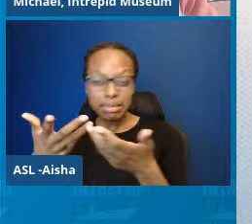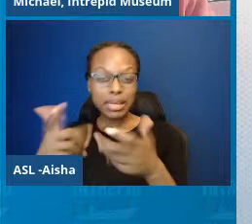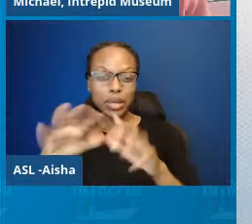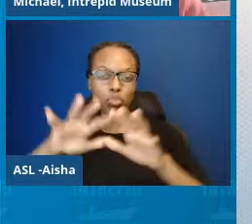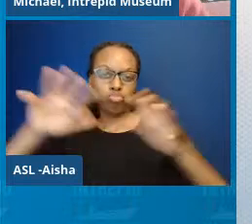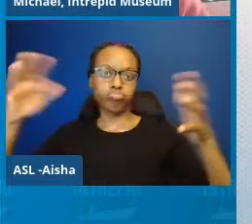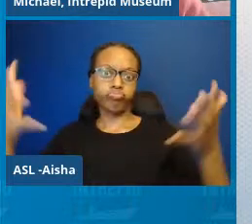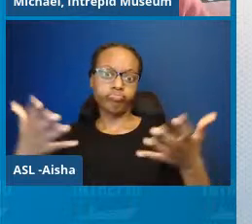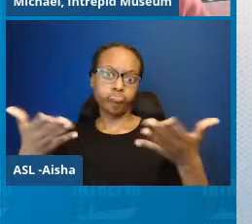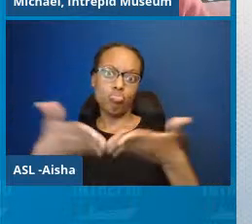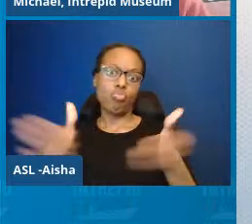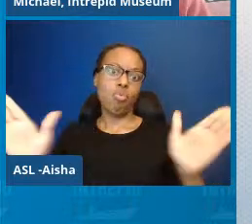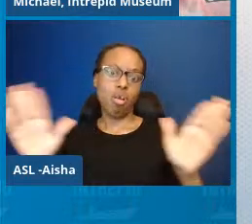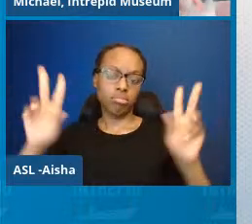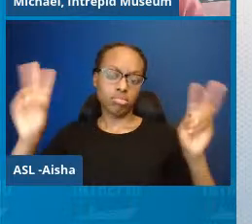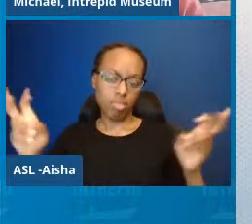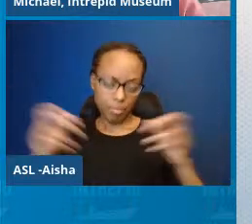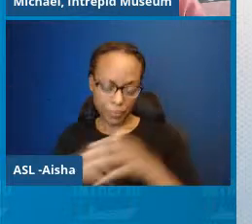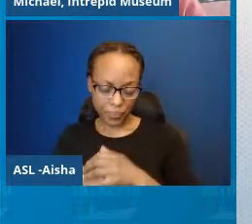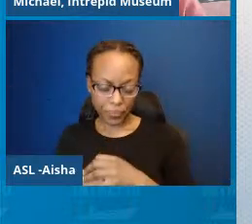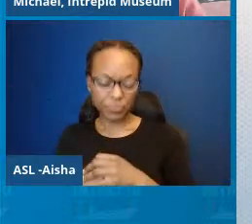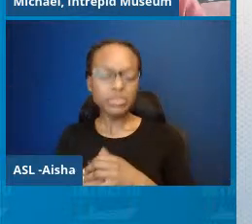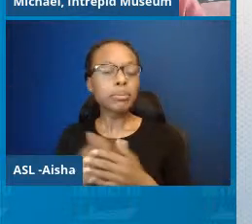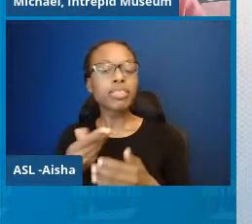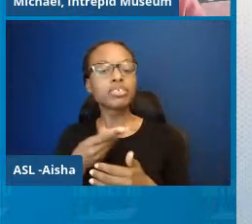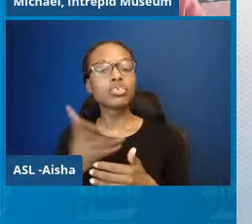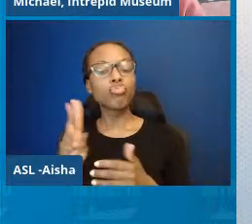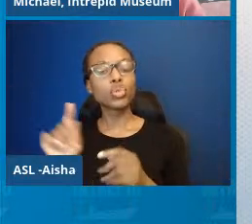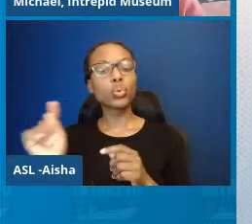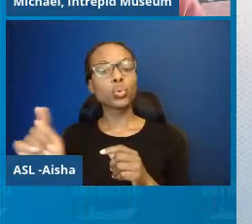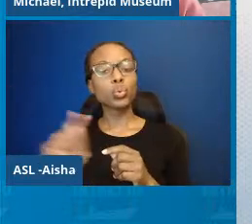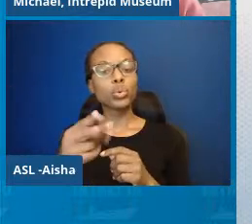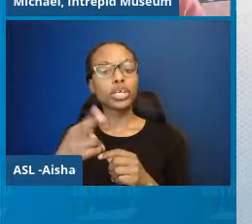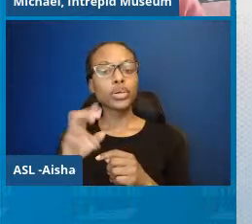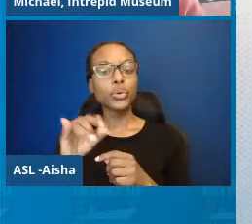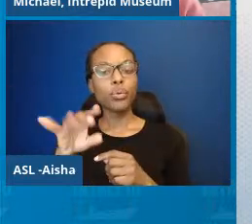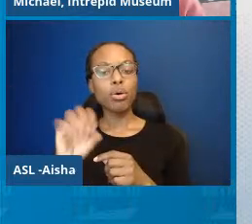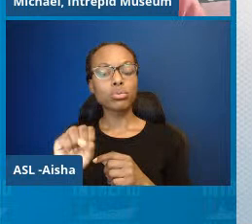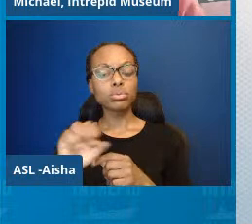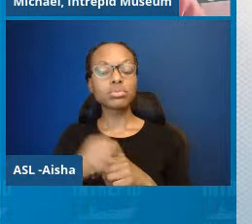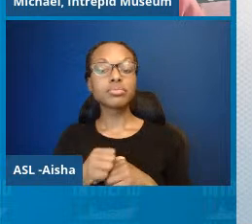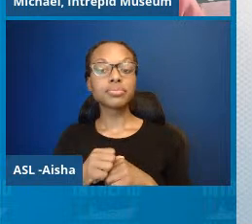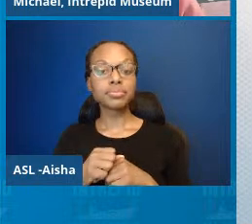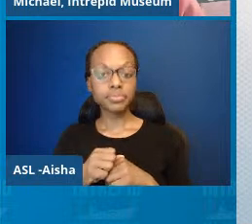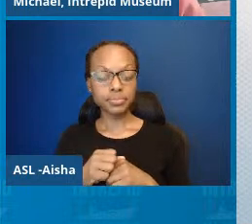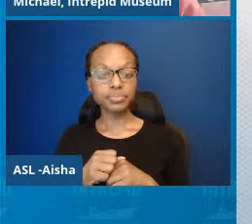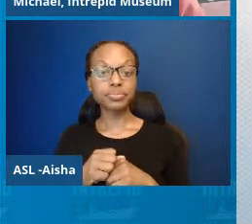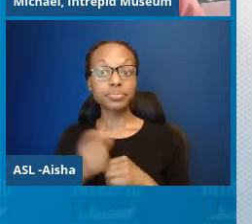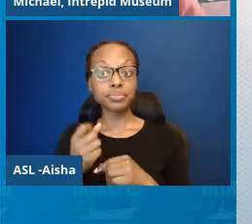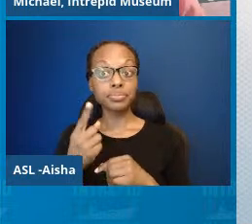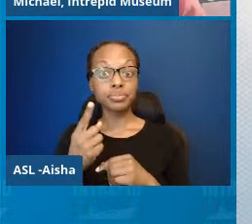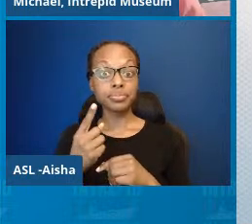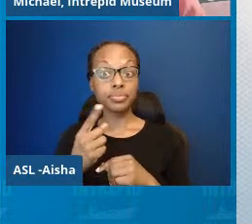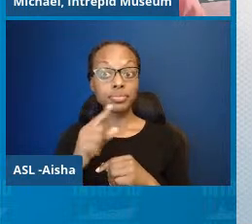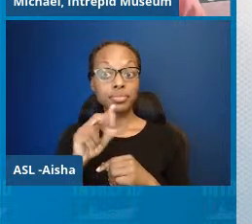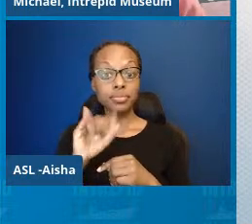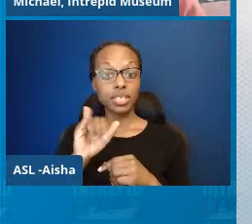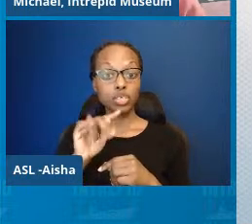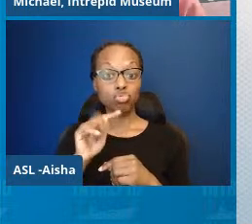have. And I mentioned earlier, Intrepid was involved as a recovery vessel for